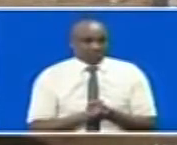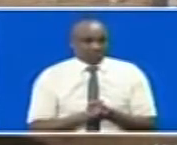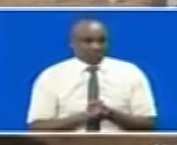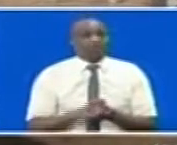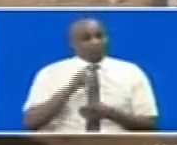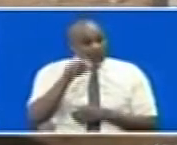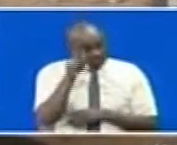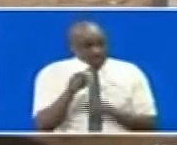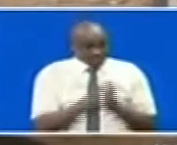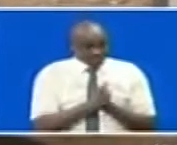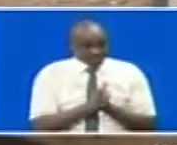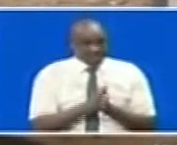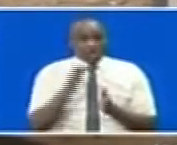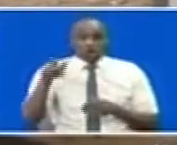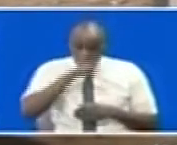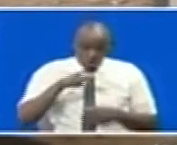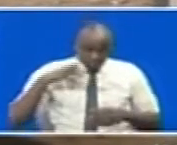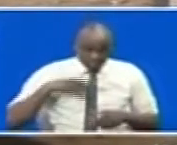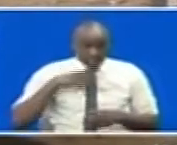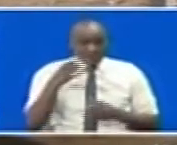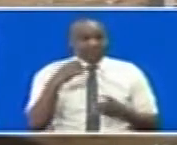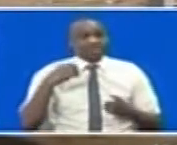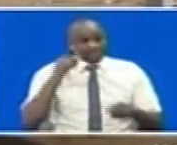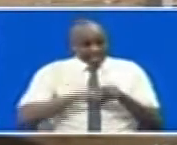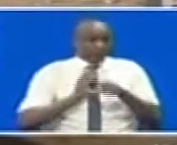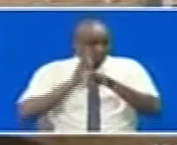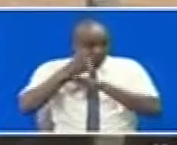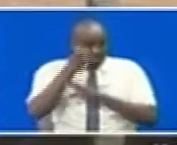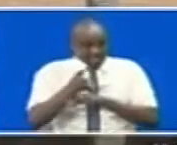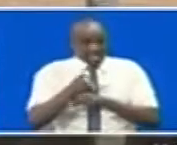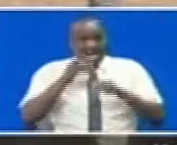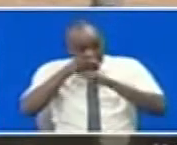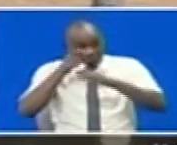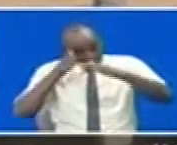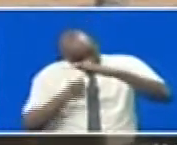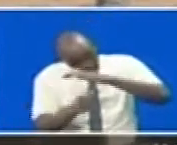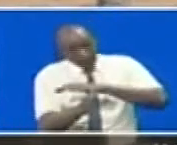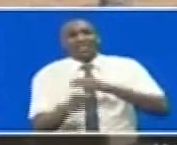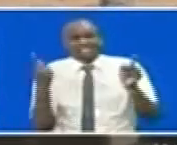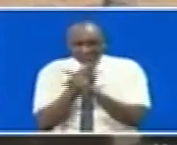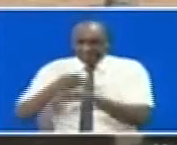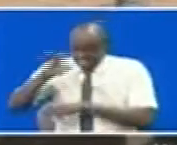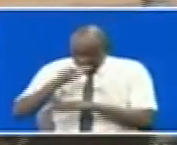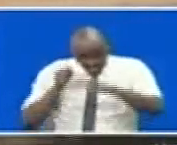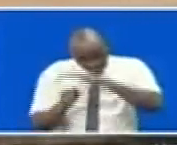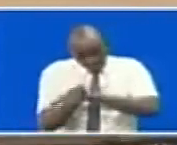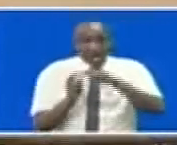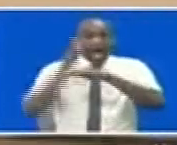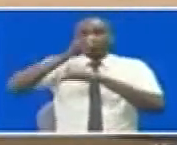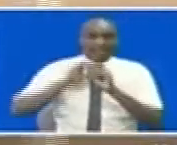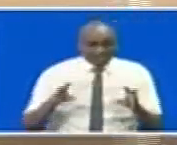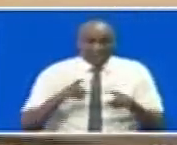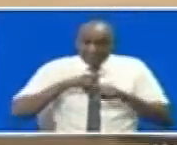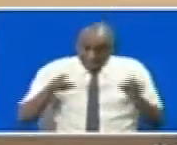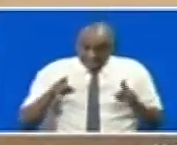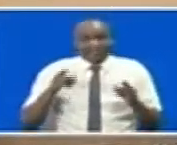Seemingly aware of the predicament locals might undergo crossing the railway, underpasses were built at various points along the railway, but they ran